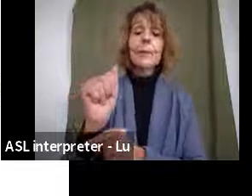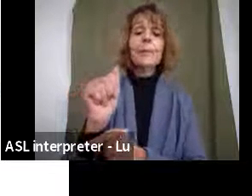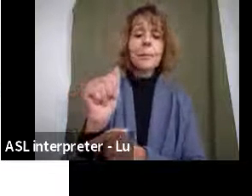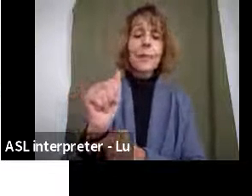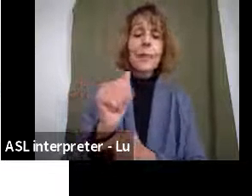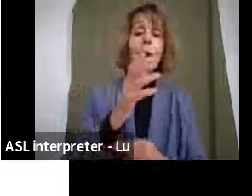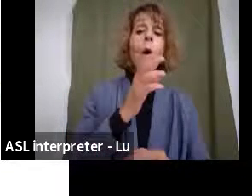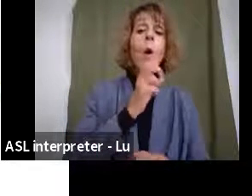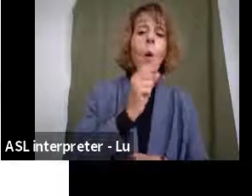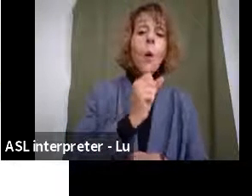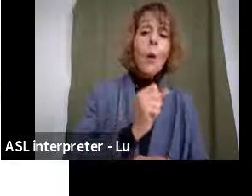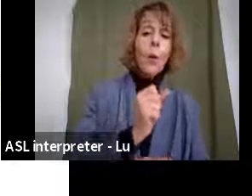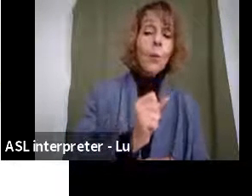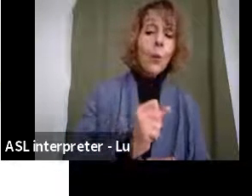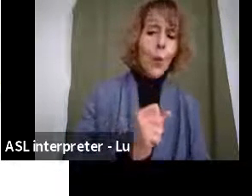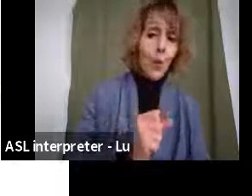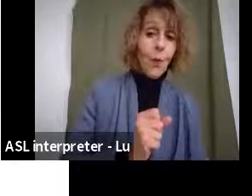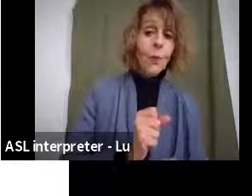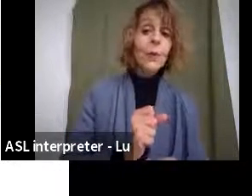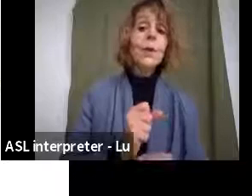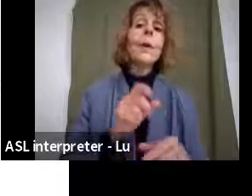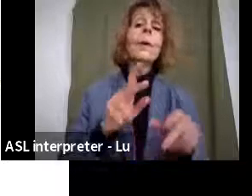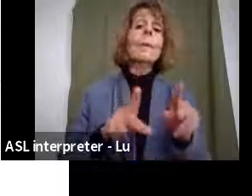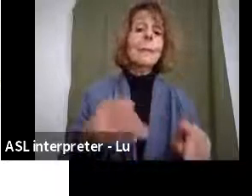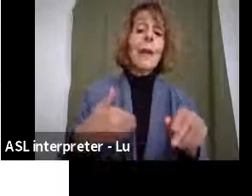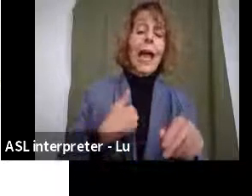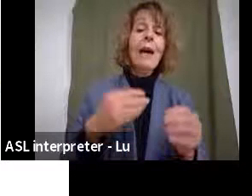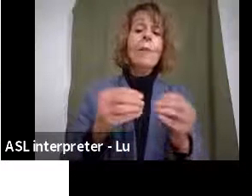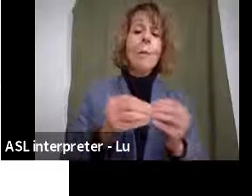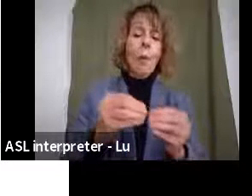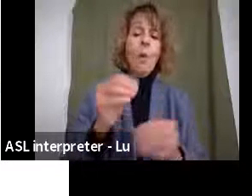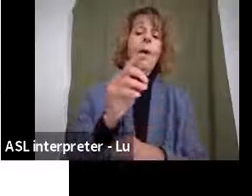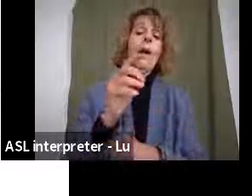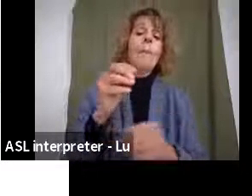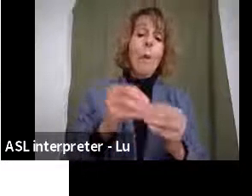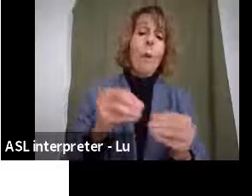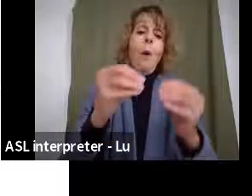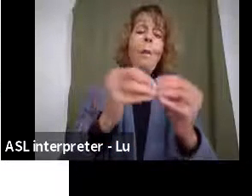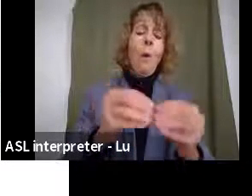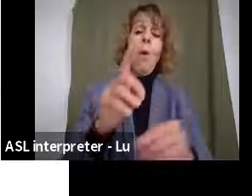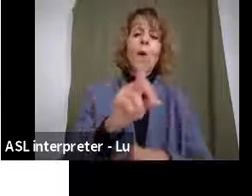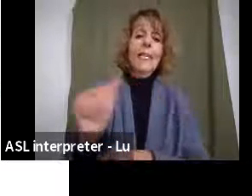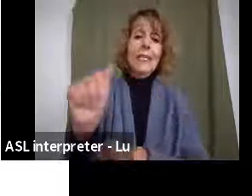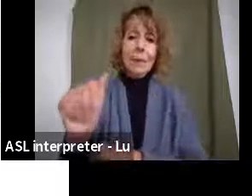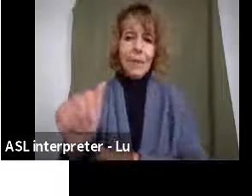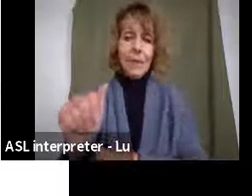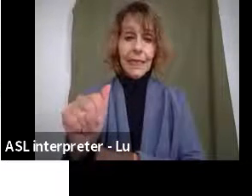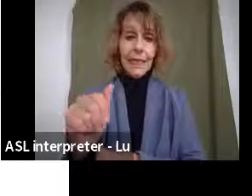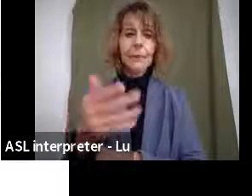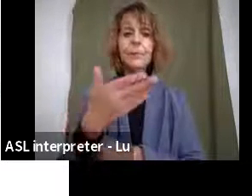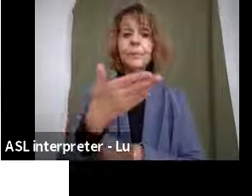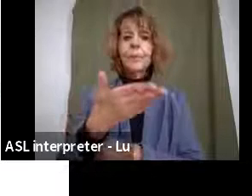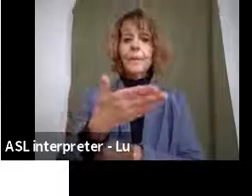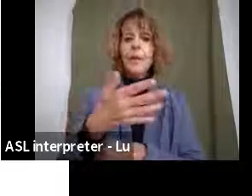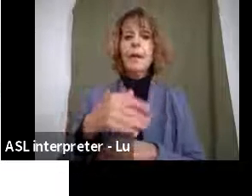into disabilities. Many of those impairments, many of the most common impairments,